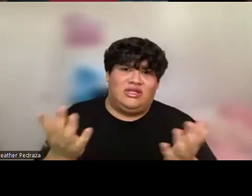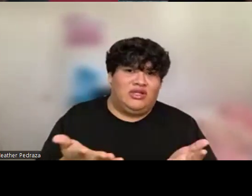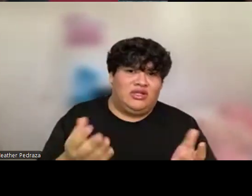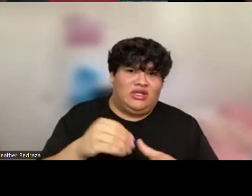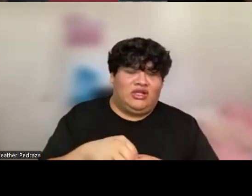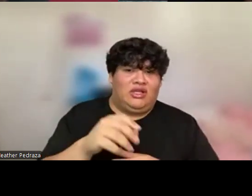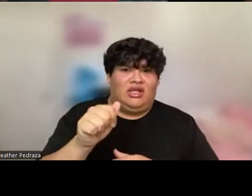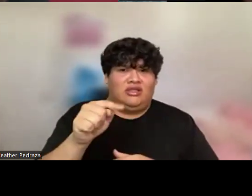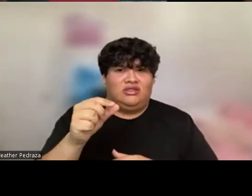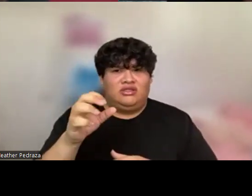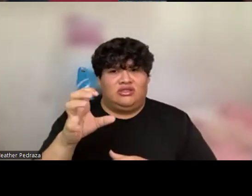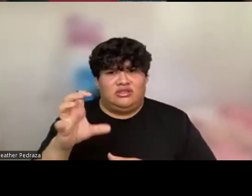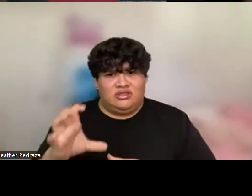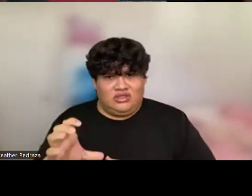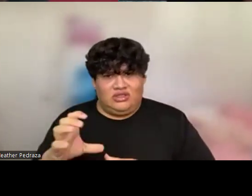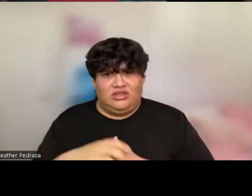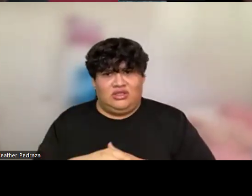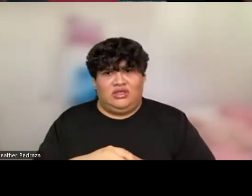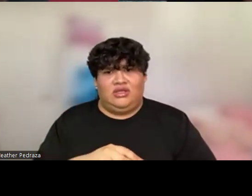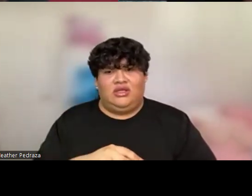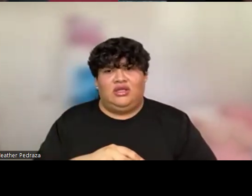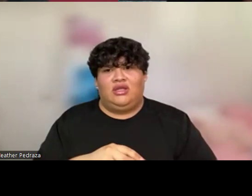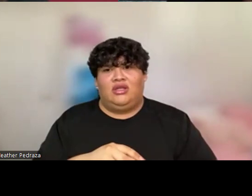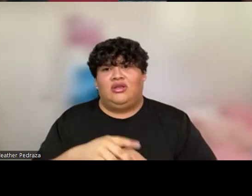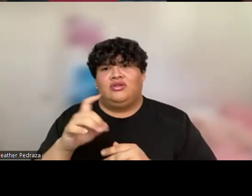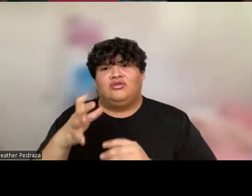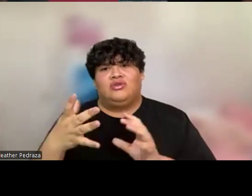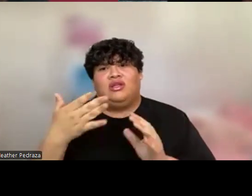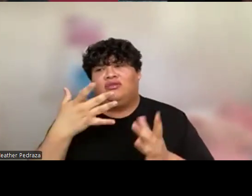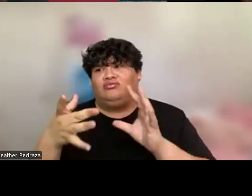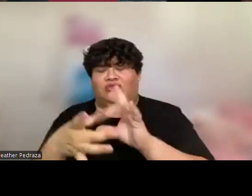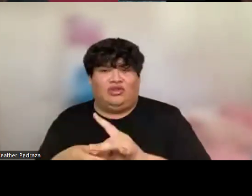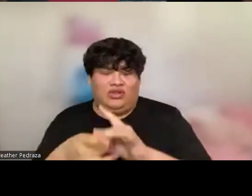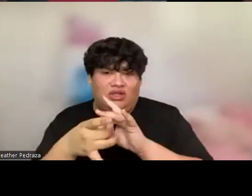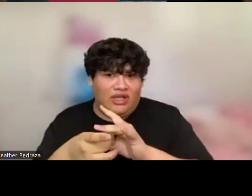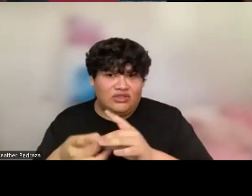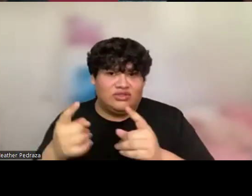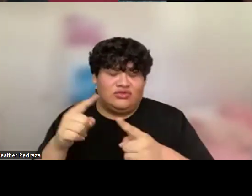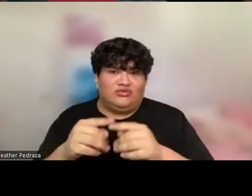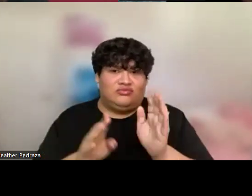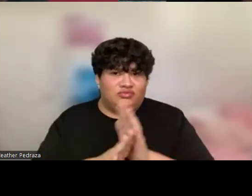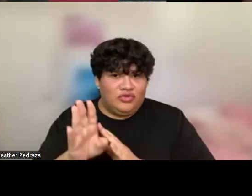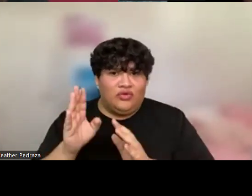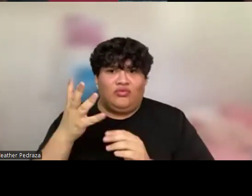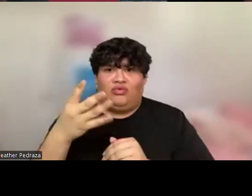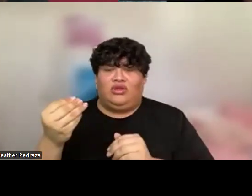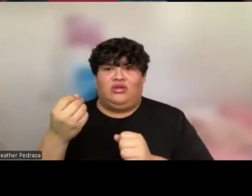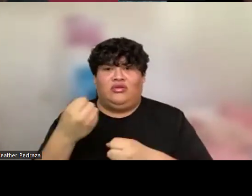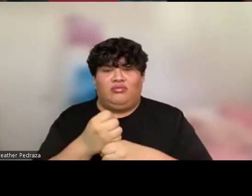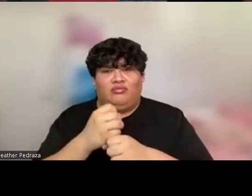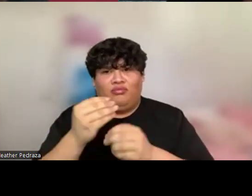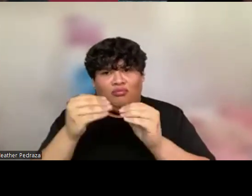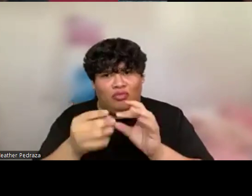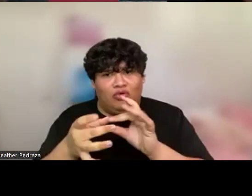would say, think of the EDJCC also as a networking opportunity and an ability to kind of, broaden your network